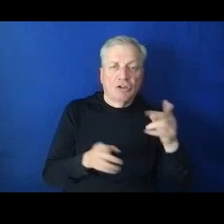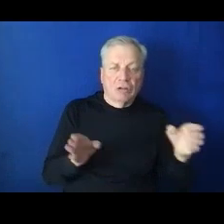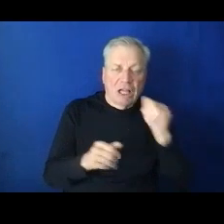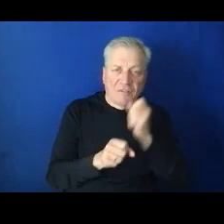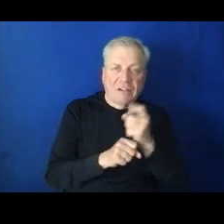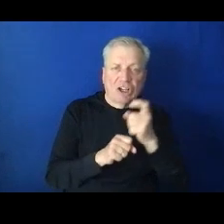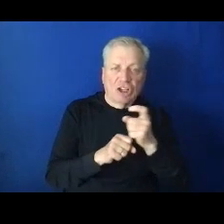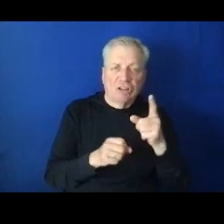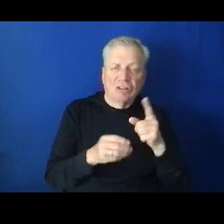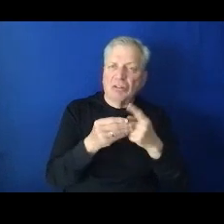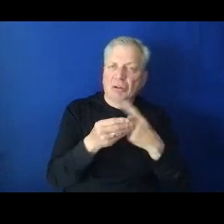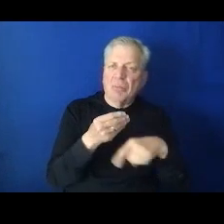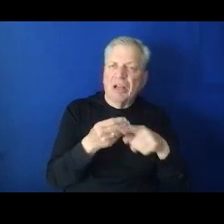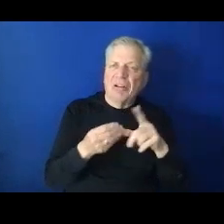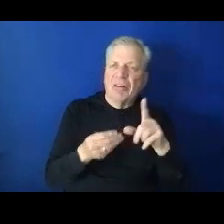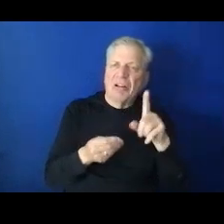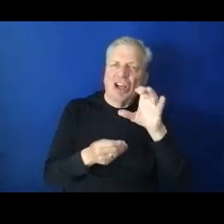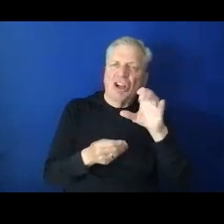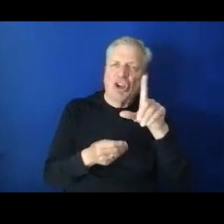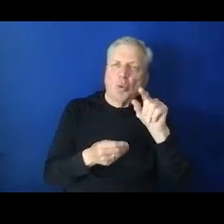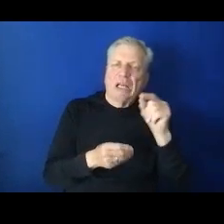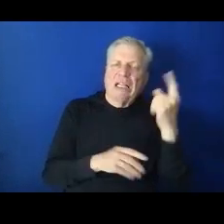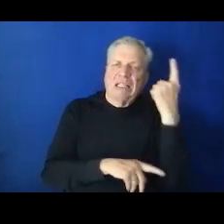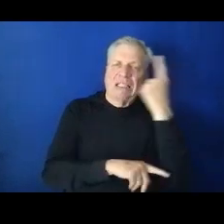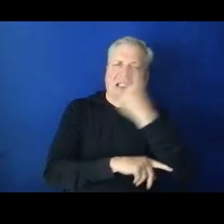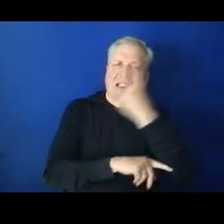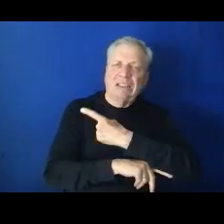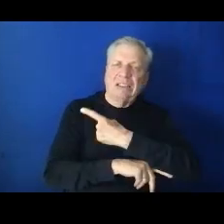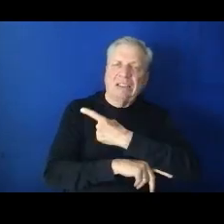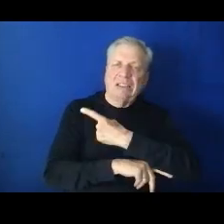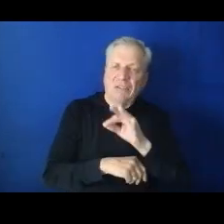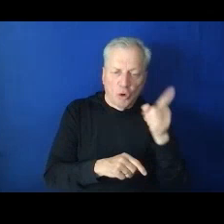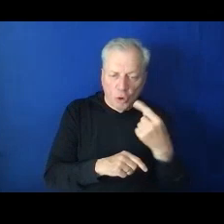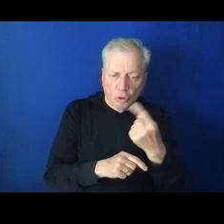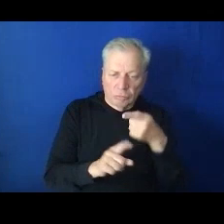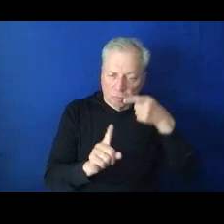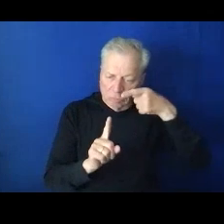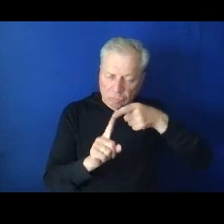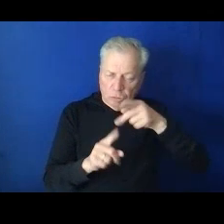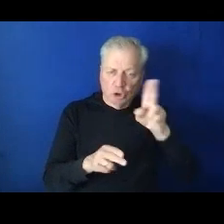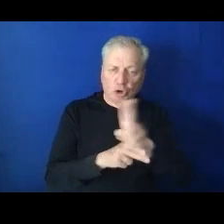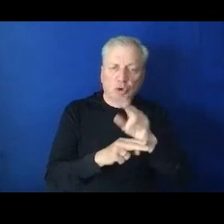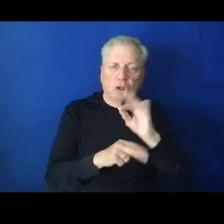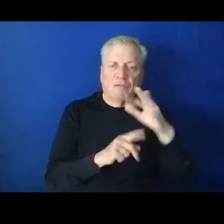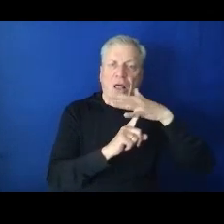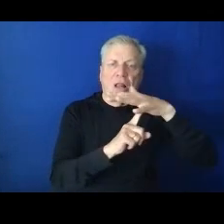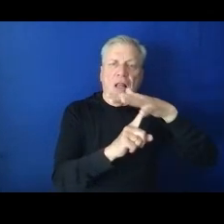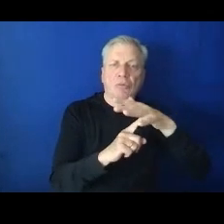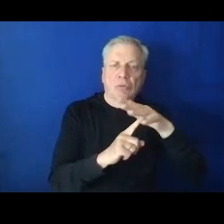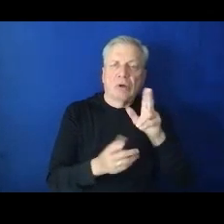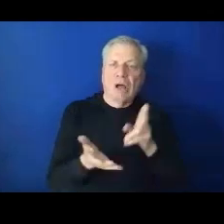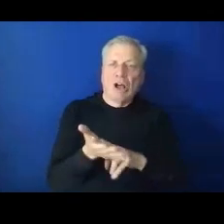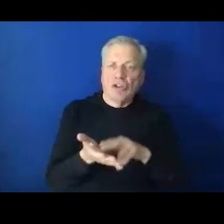about 120 days of an exclusive use helicopter contract. And that just means it's ours